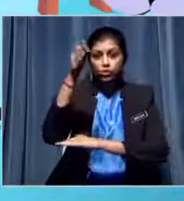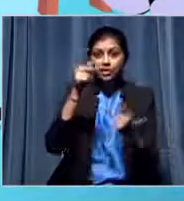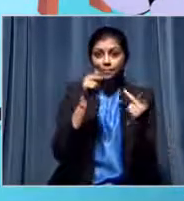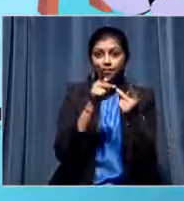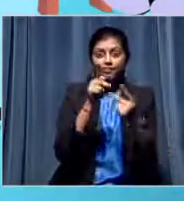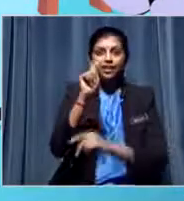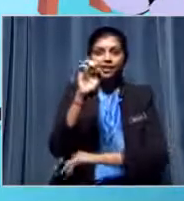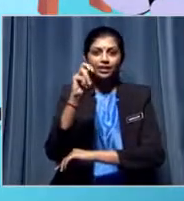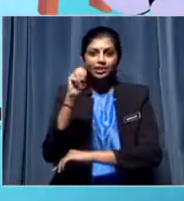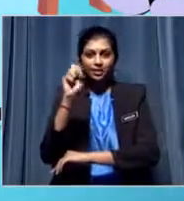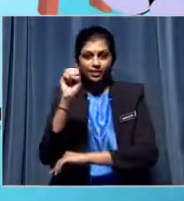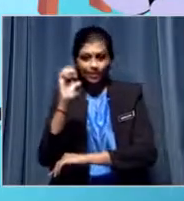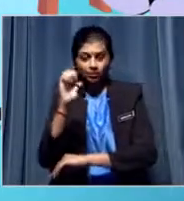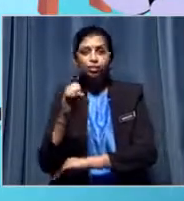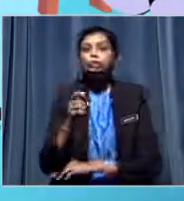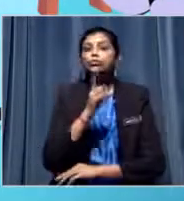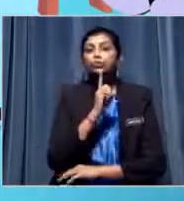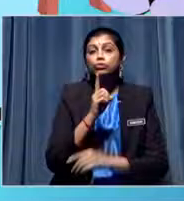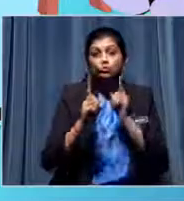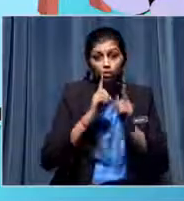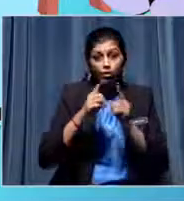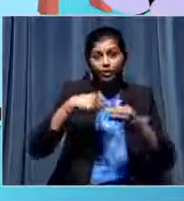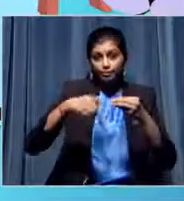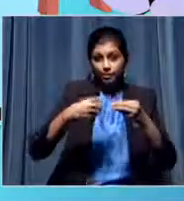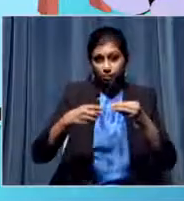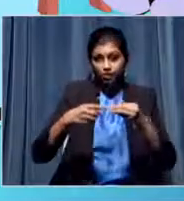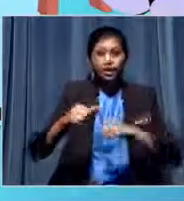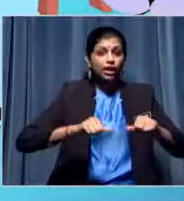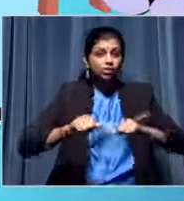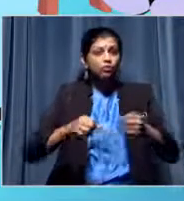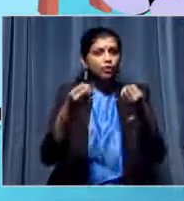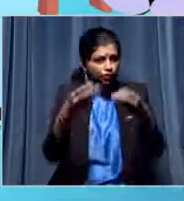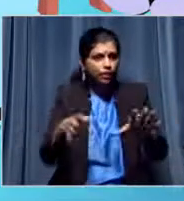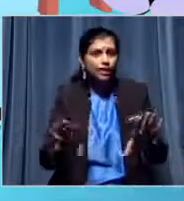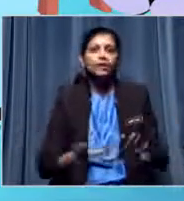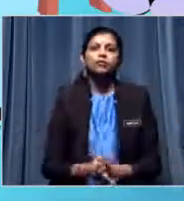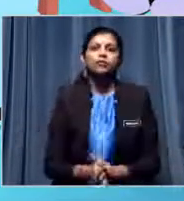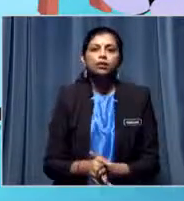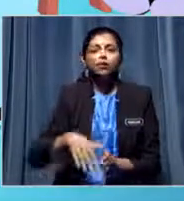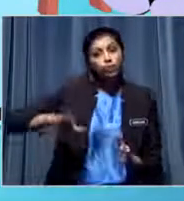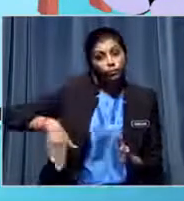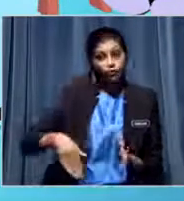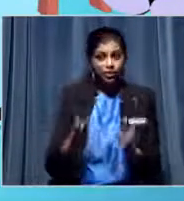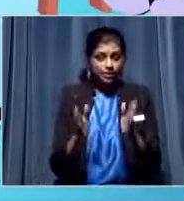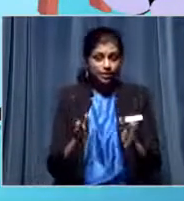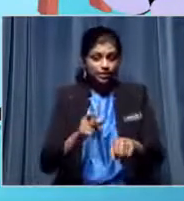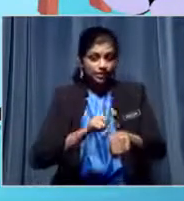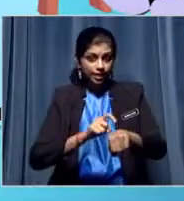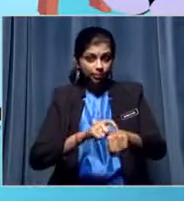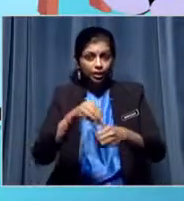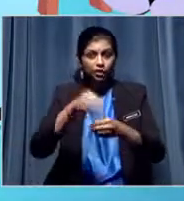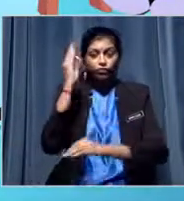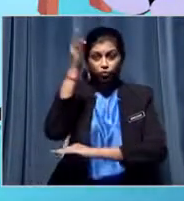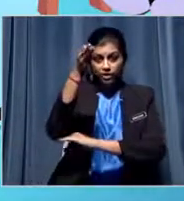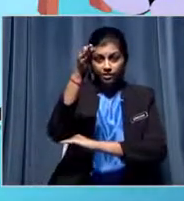to talk about an action that will have been completed before a certain time in the future.